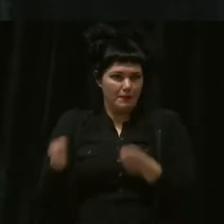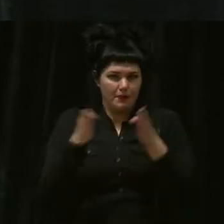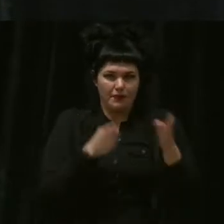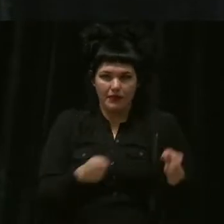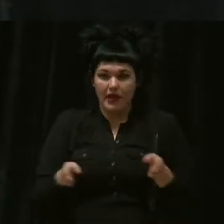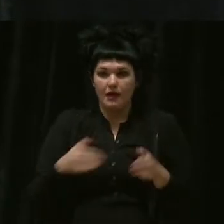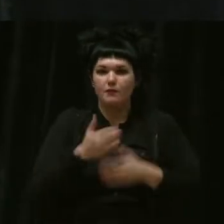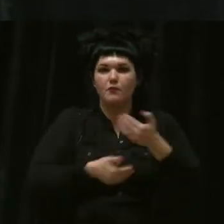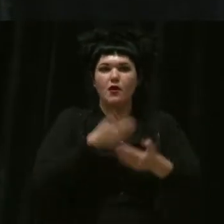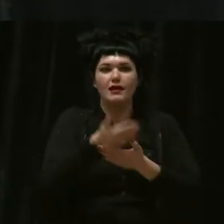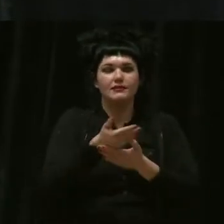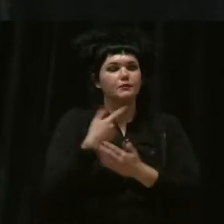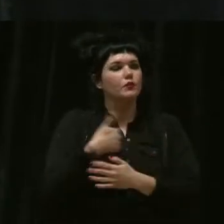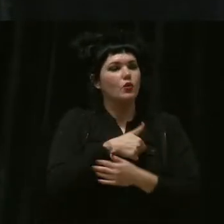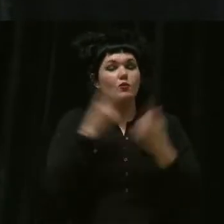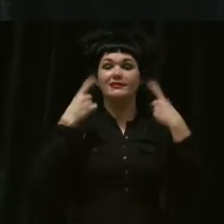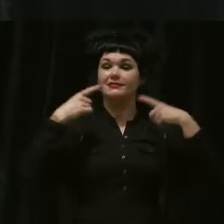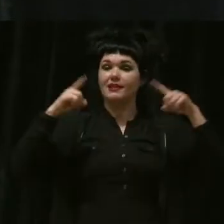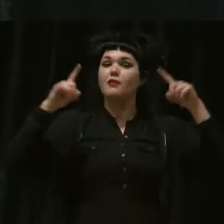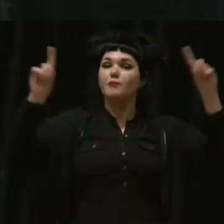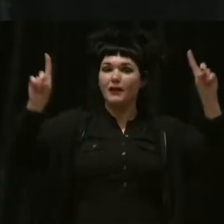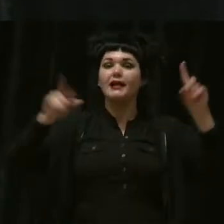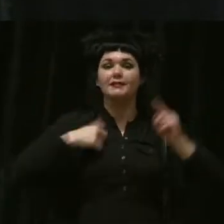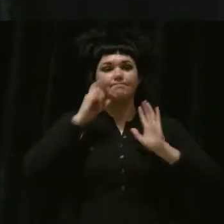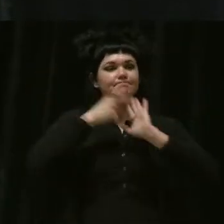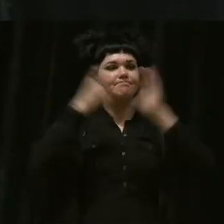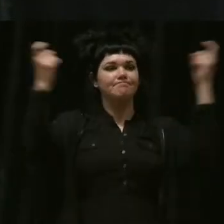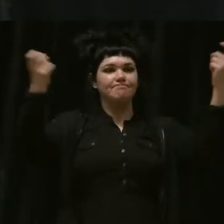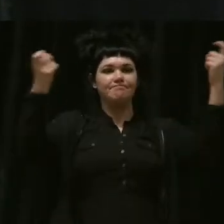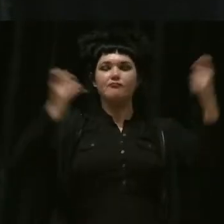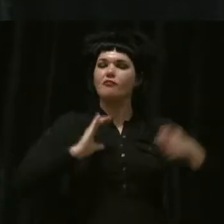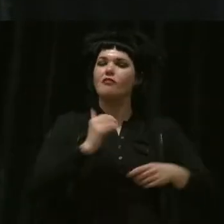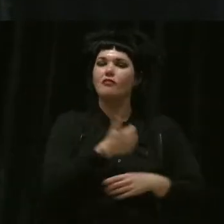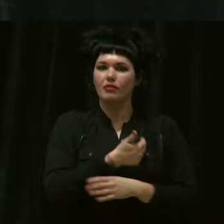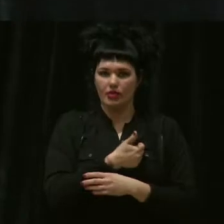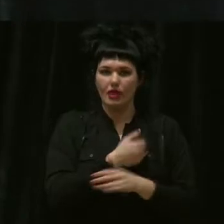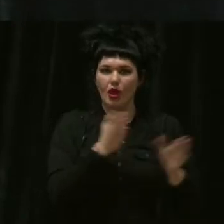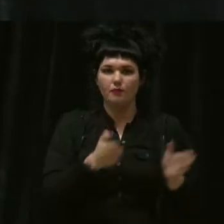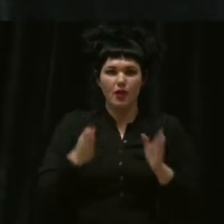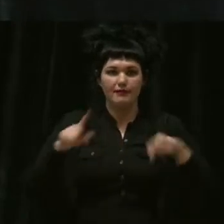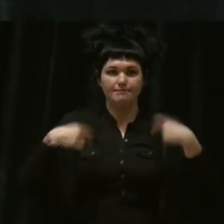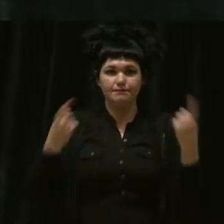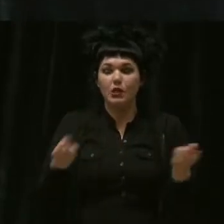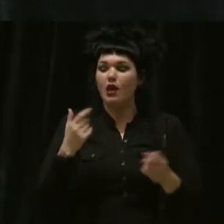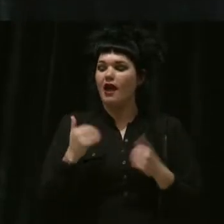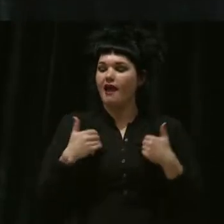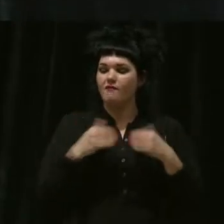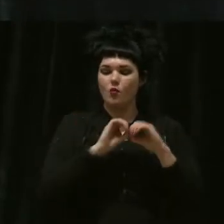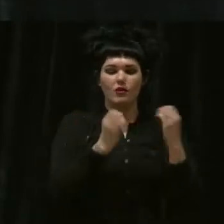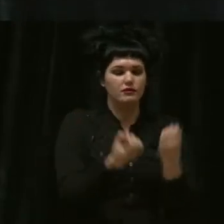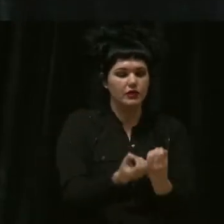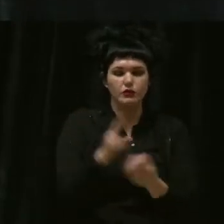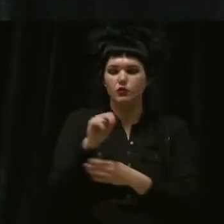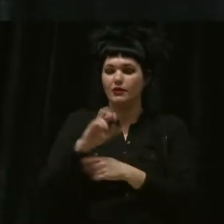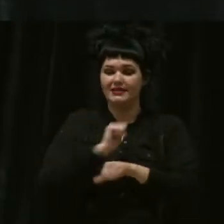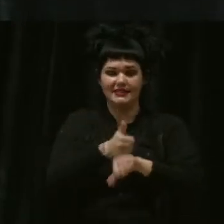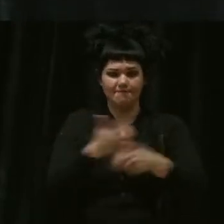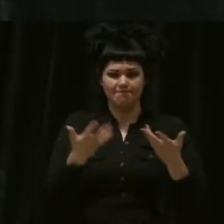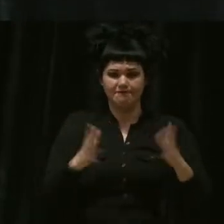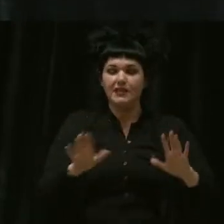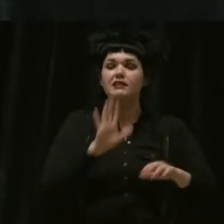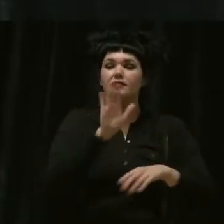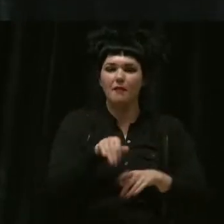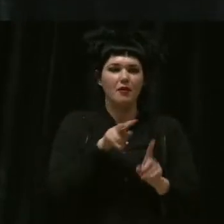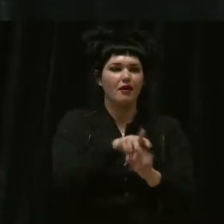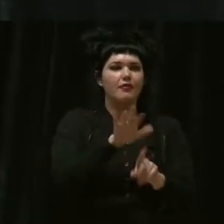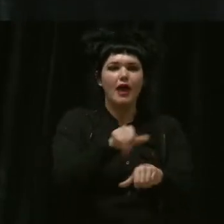celebrate some of the progress that's already been made, and so we have organizations and units that are already in place that have been doing this